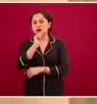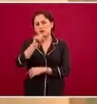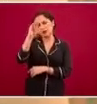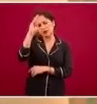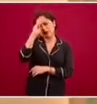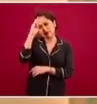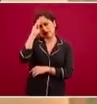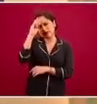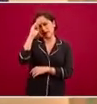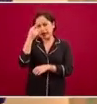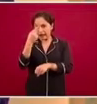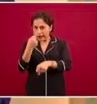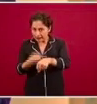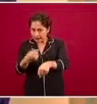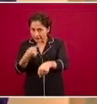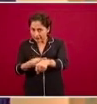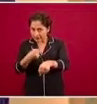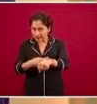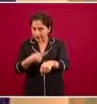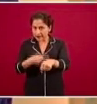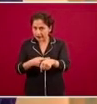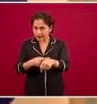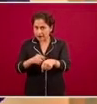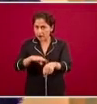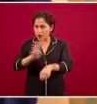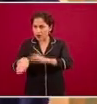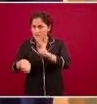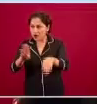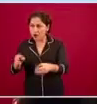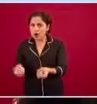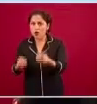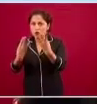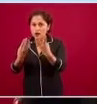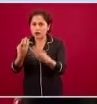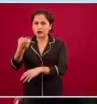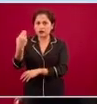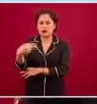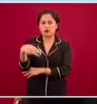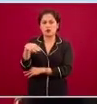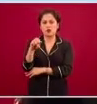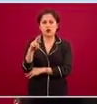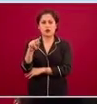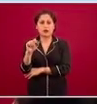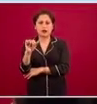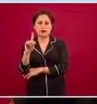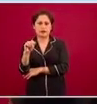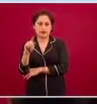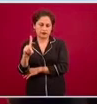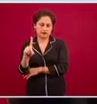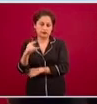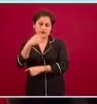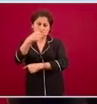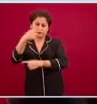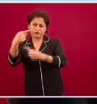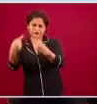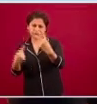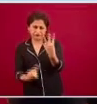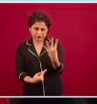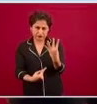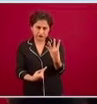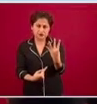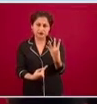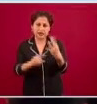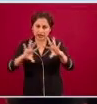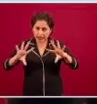rate, how probable it is to have COVID-19 as a cause of death, and that is the mortality